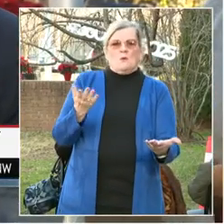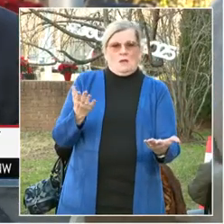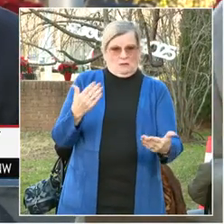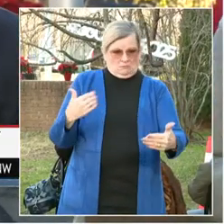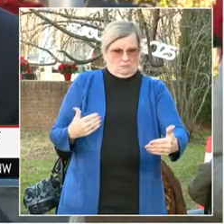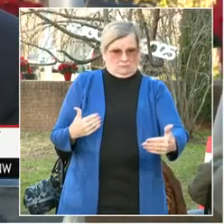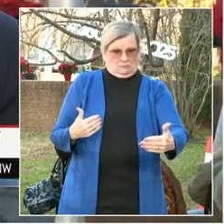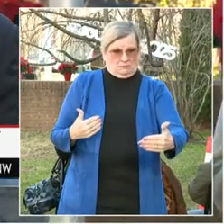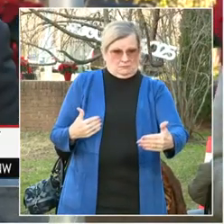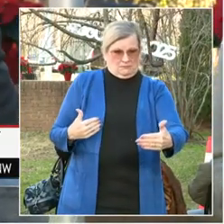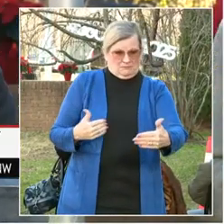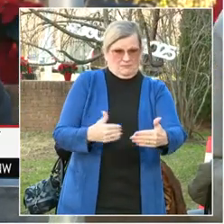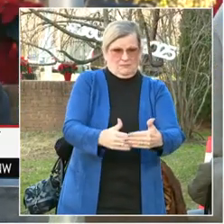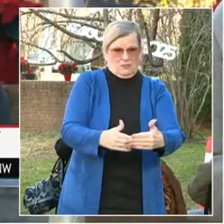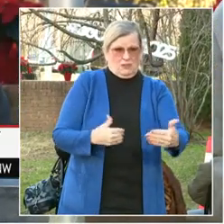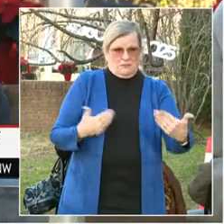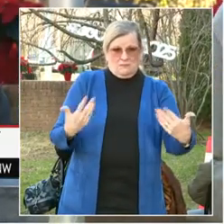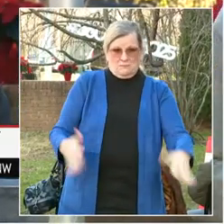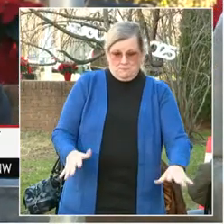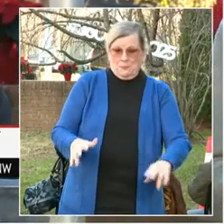built